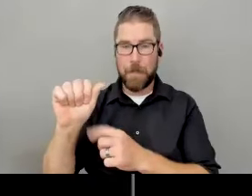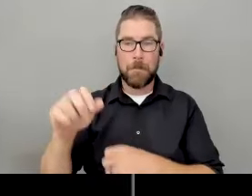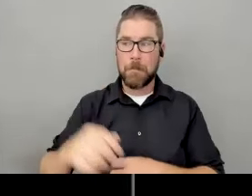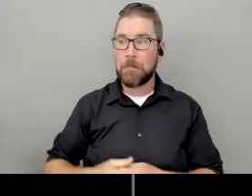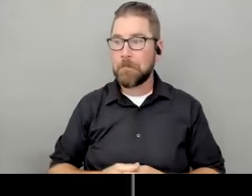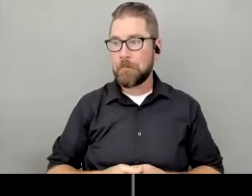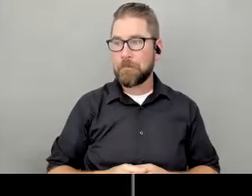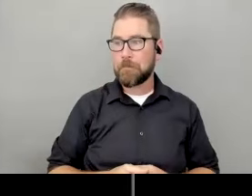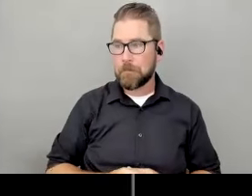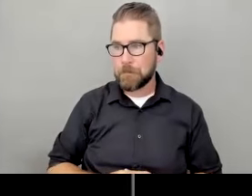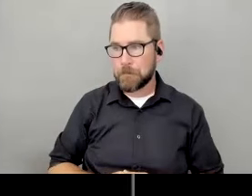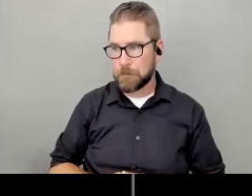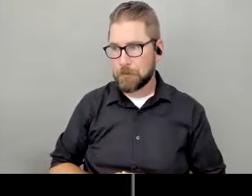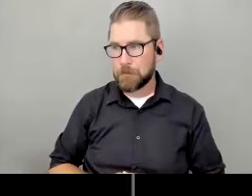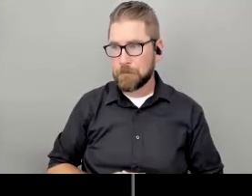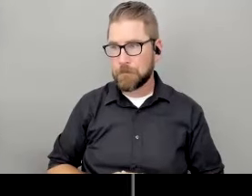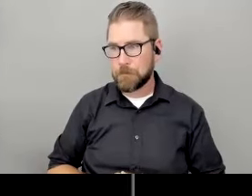here.